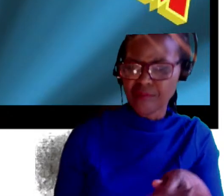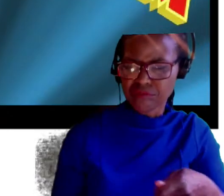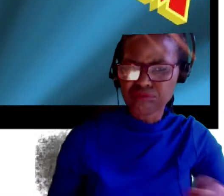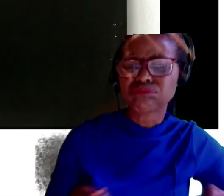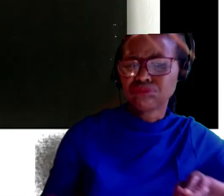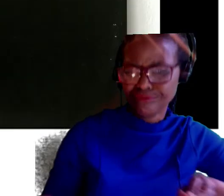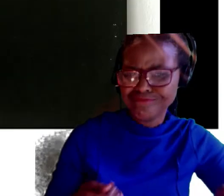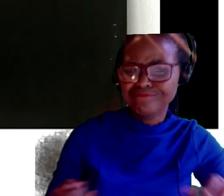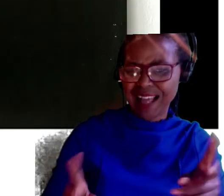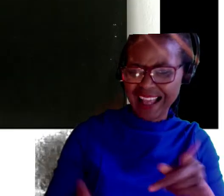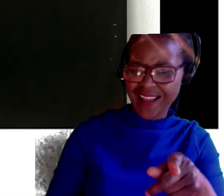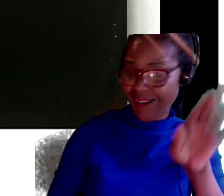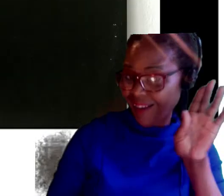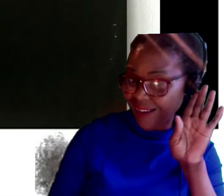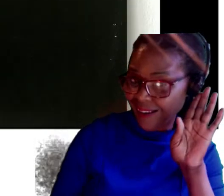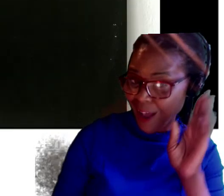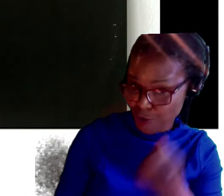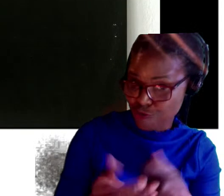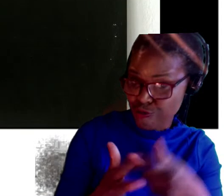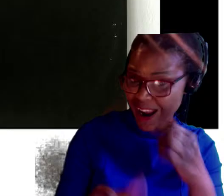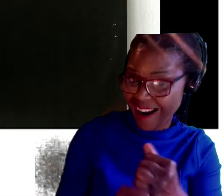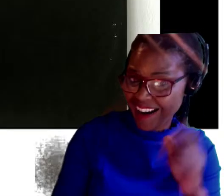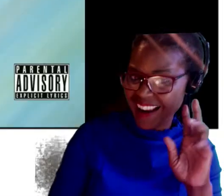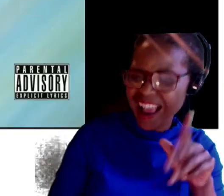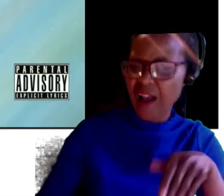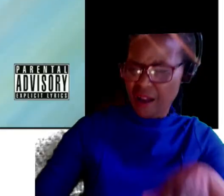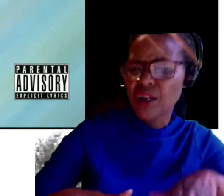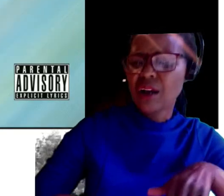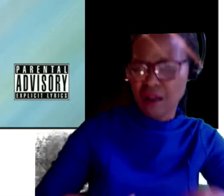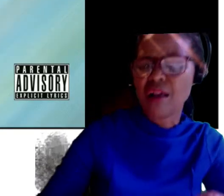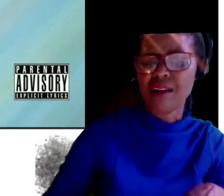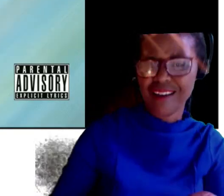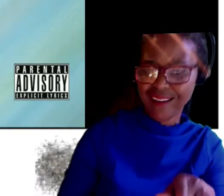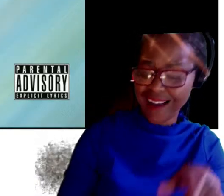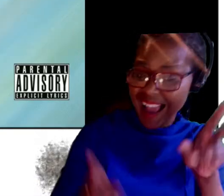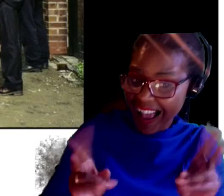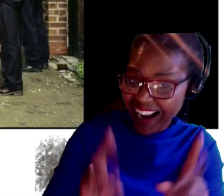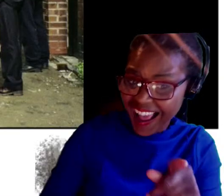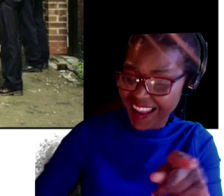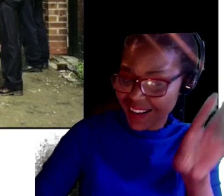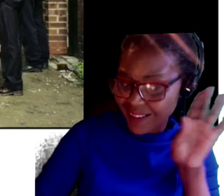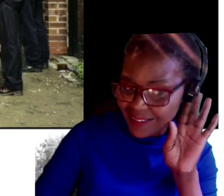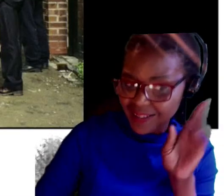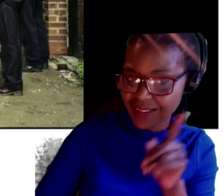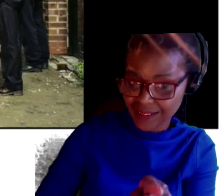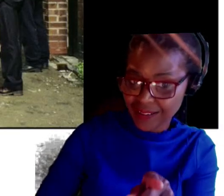And then this is Gregory. And then this is Gregory. By everyone, that's the winner.